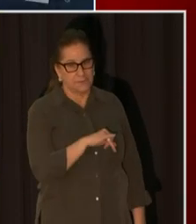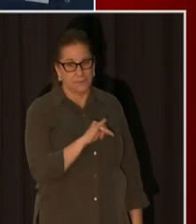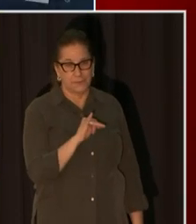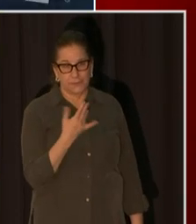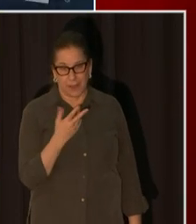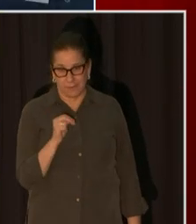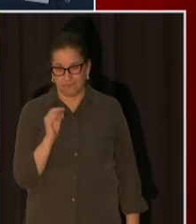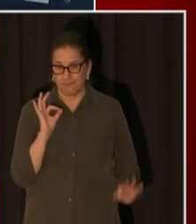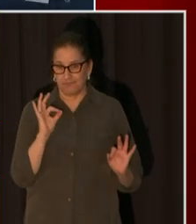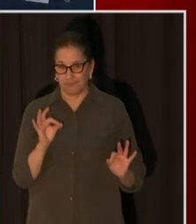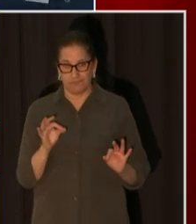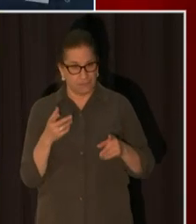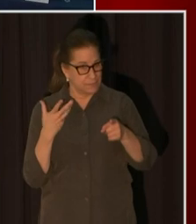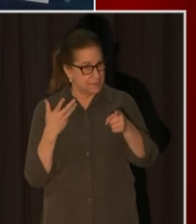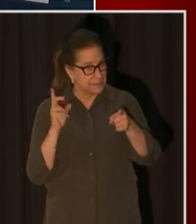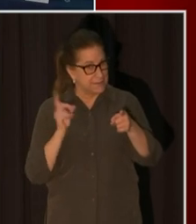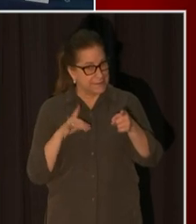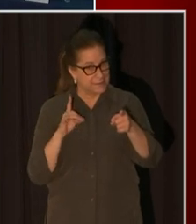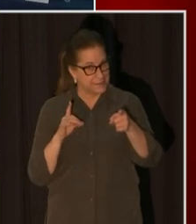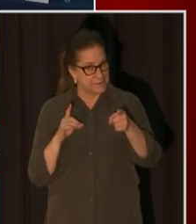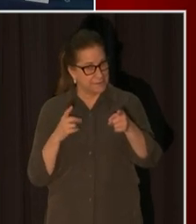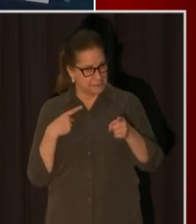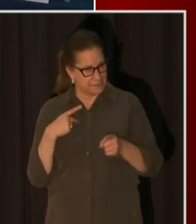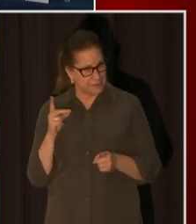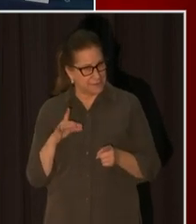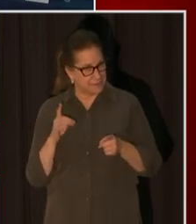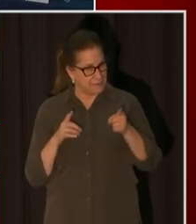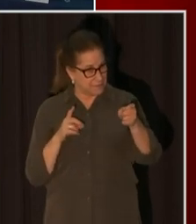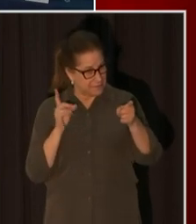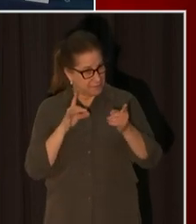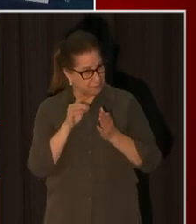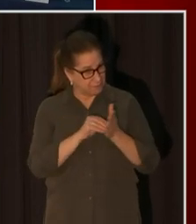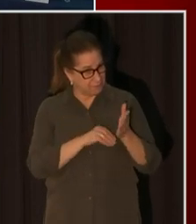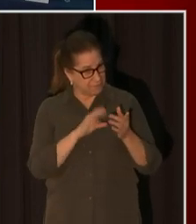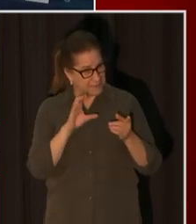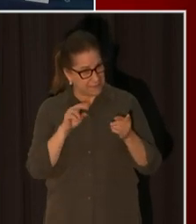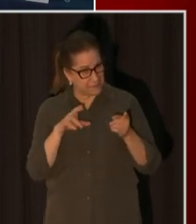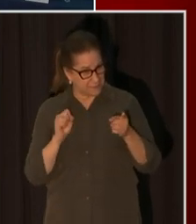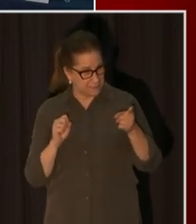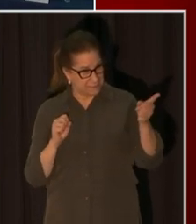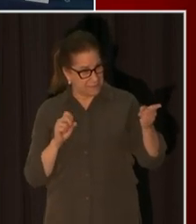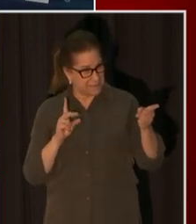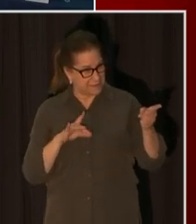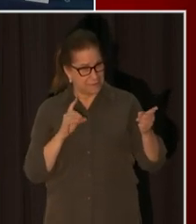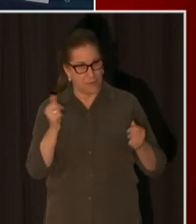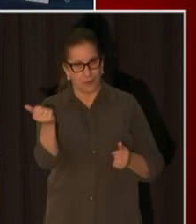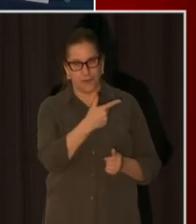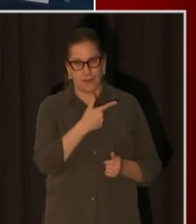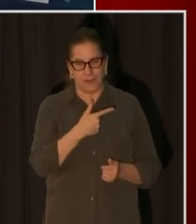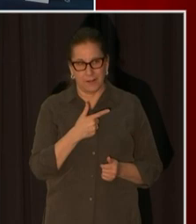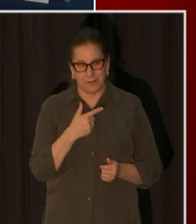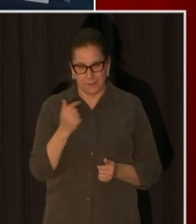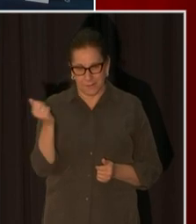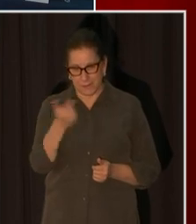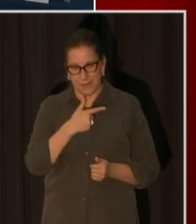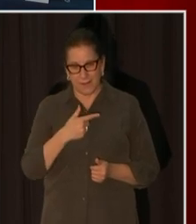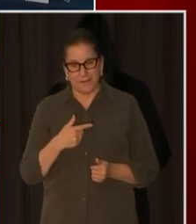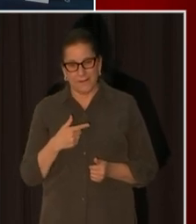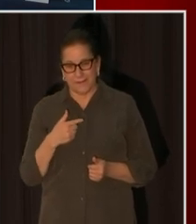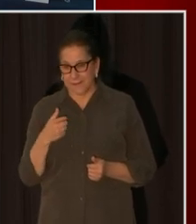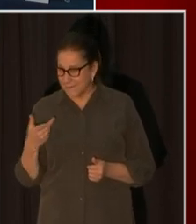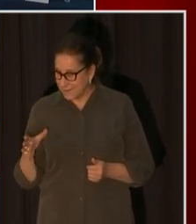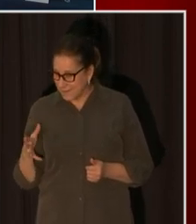this period of time. And it's just that much harder because we're not a state, because we are a